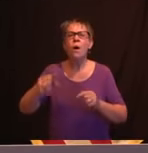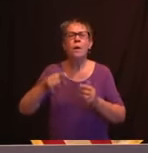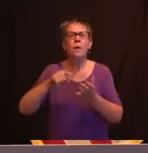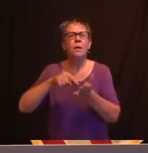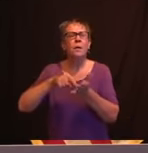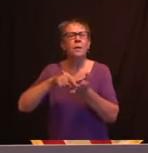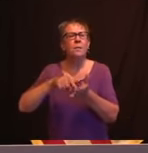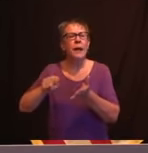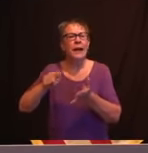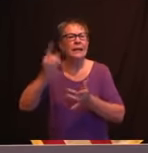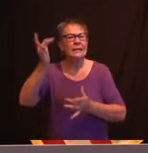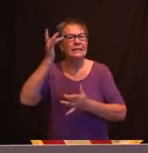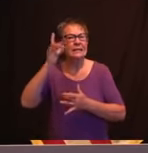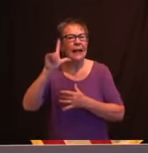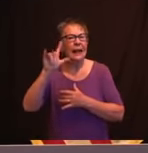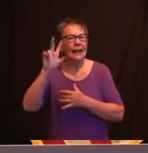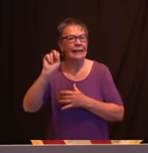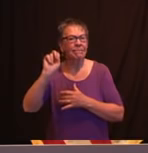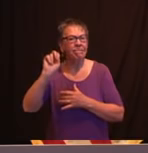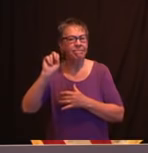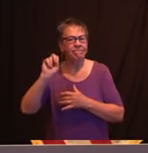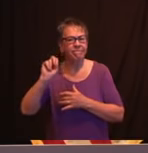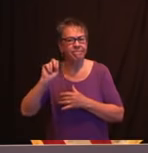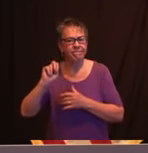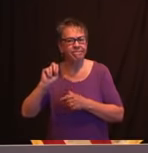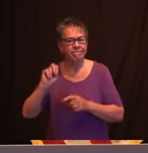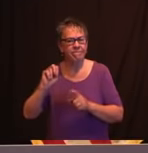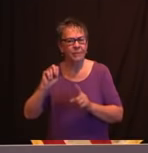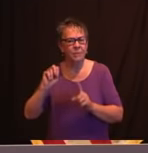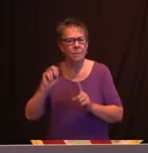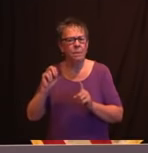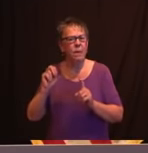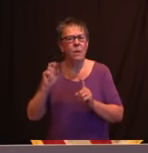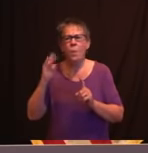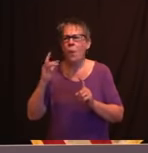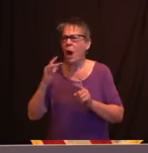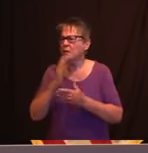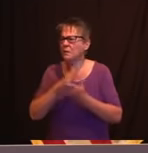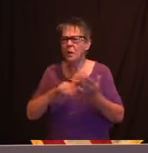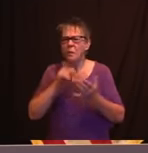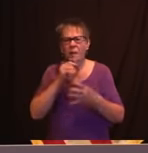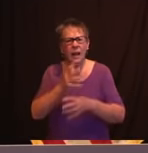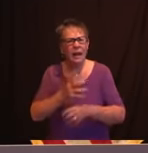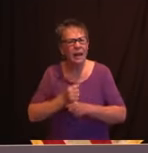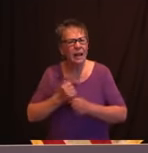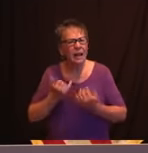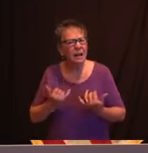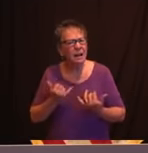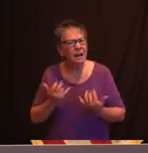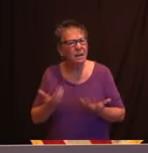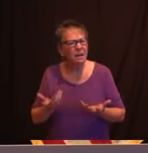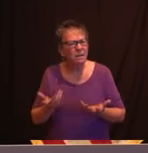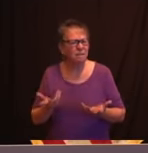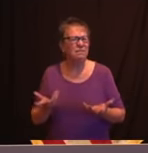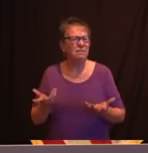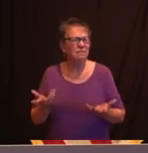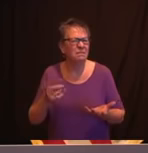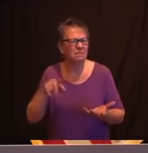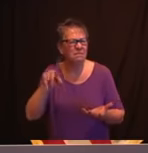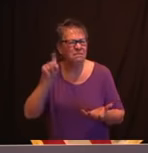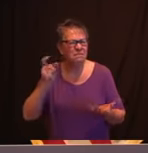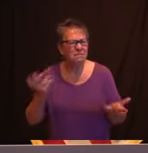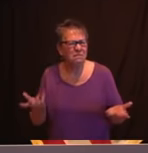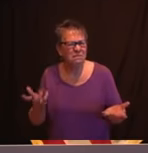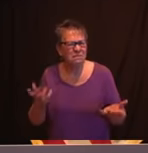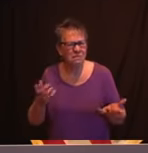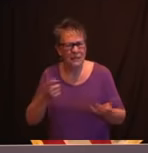some nursing home workers were not getting paid sick leave, and what will you do to address that? I mean, Millie may know this better than I do, but as you know, it's a recommendation